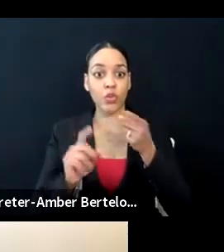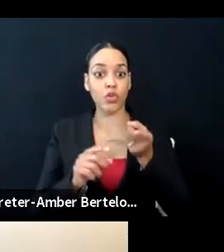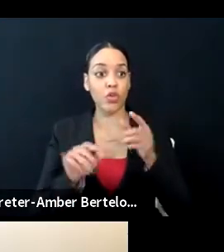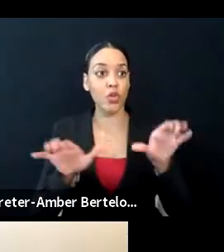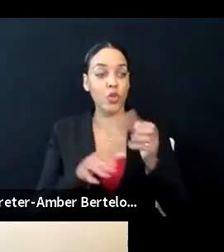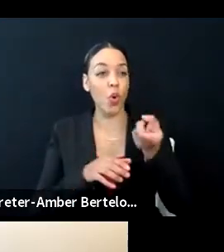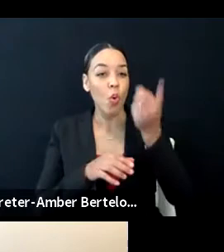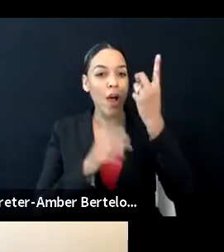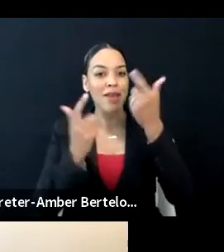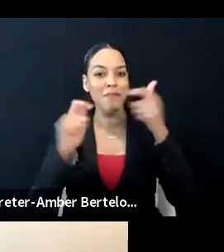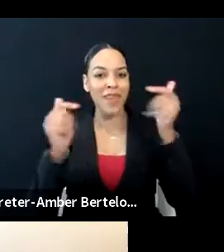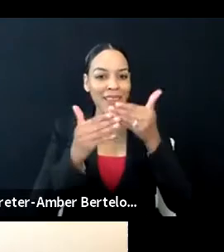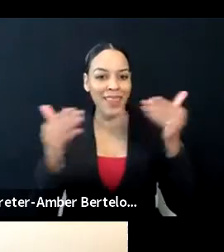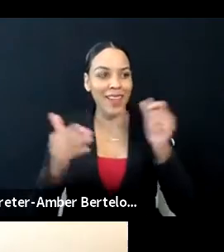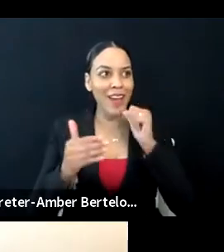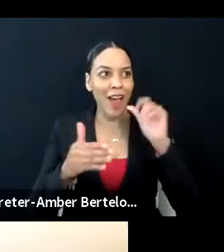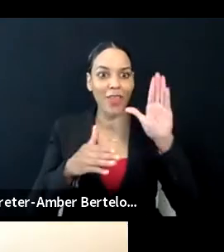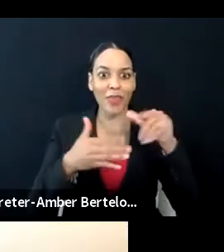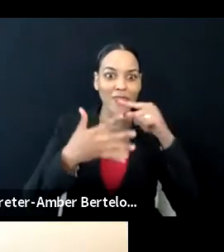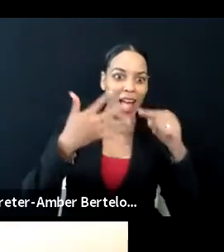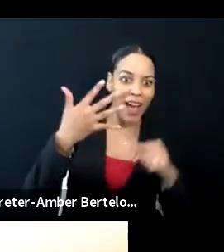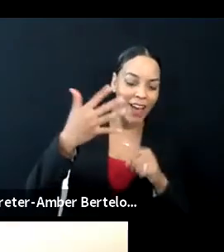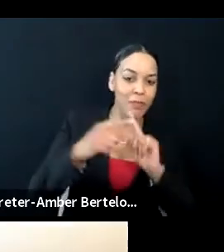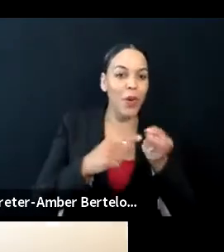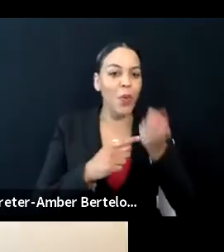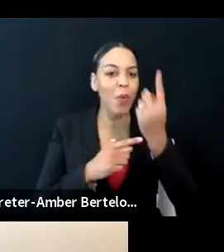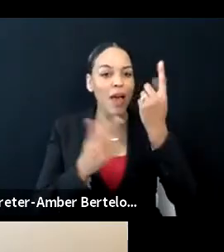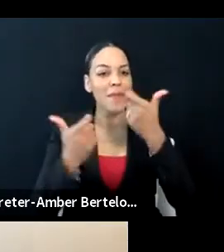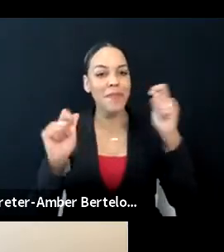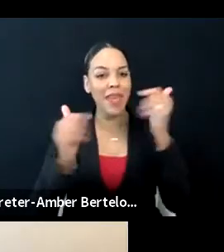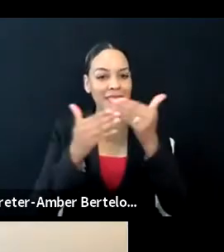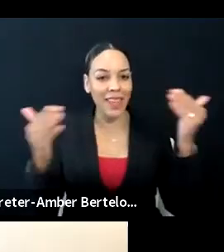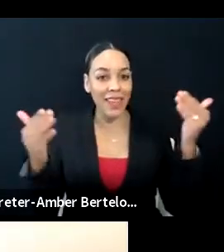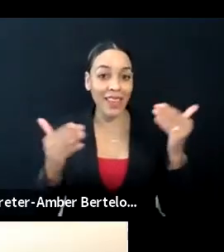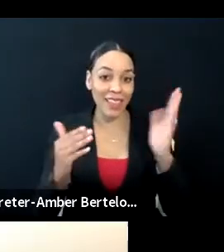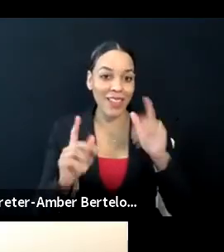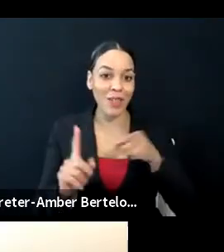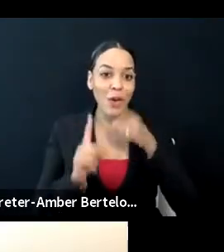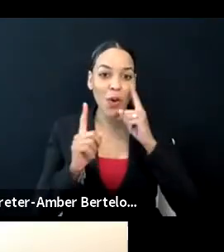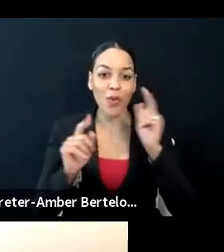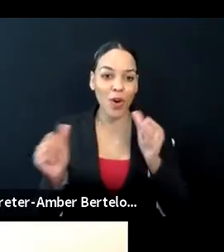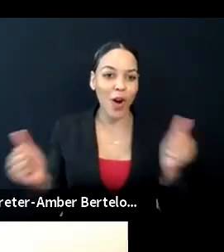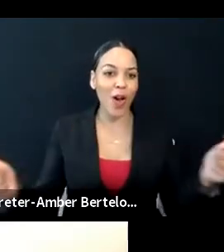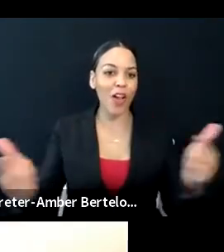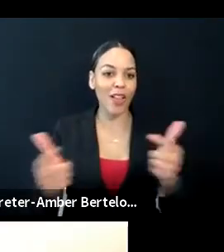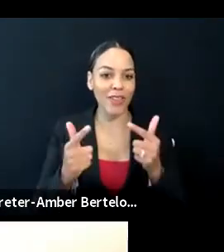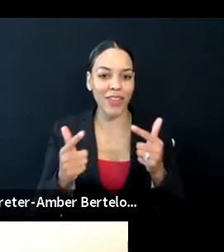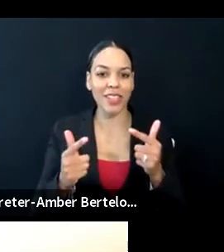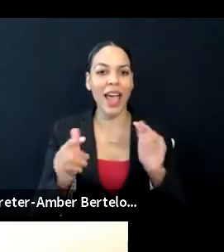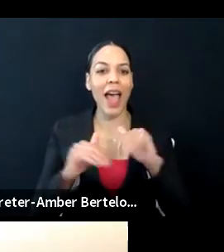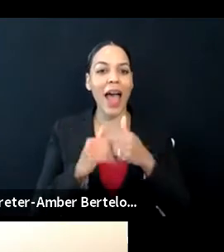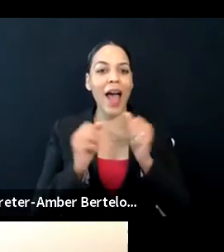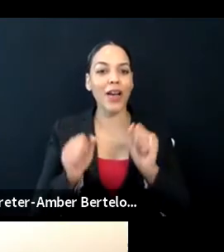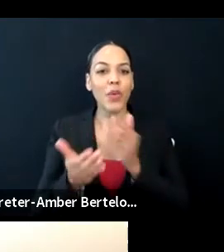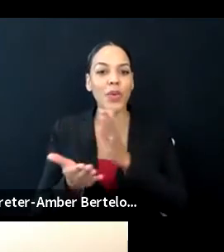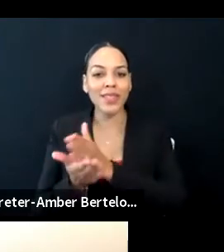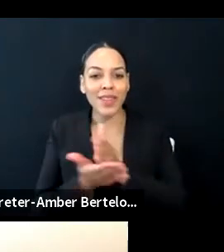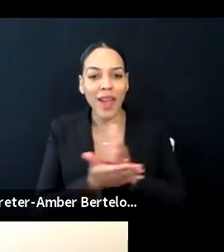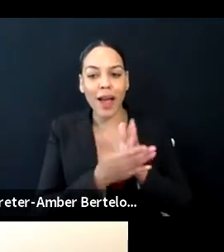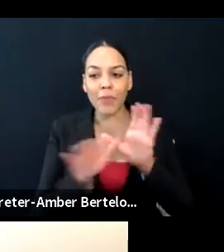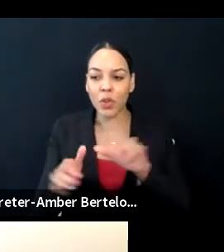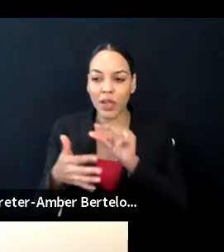what I want for all of us, and I want it for myself. But I want to do one big thing. So how can we stop doing all this? And